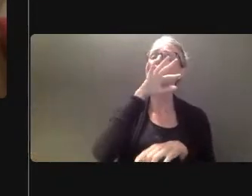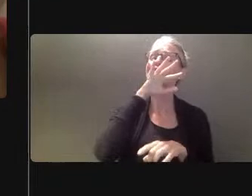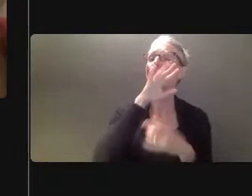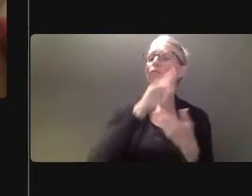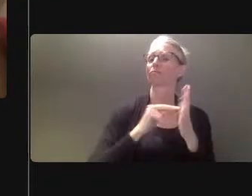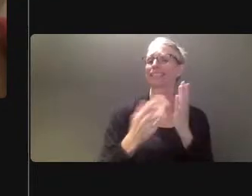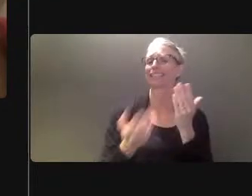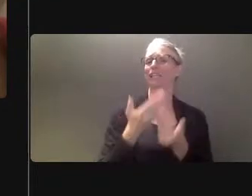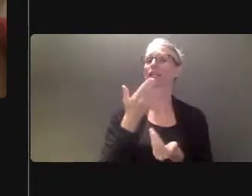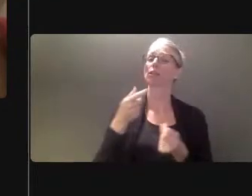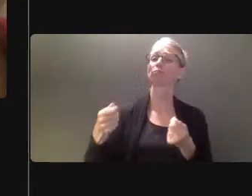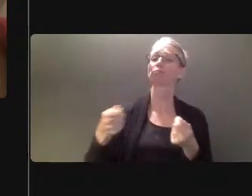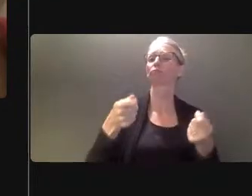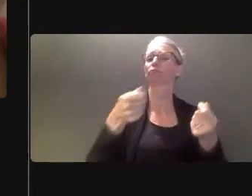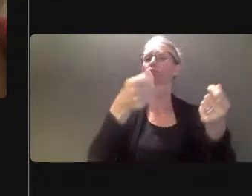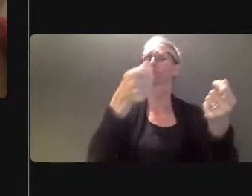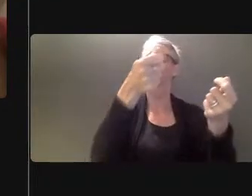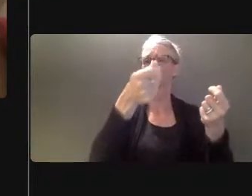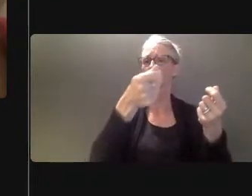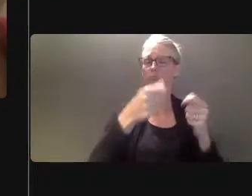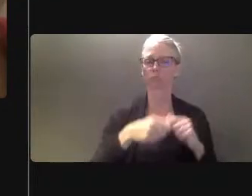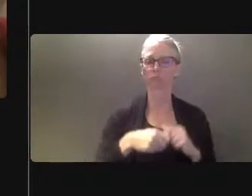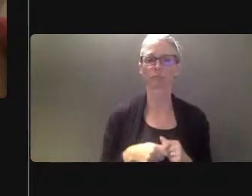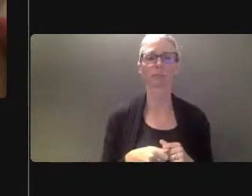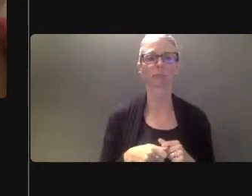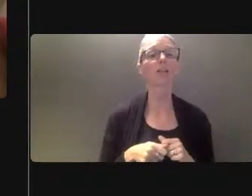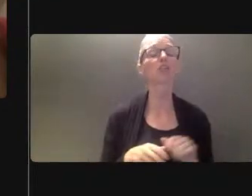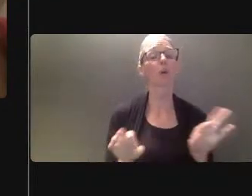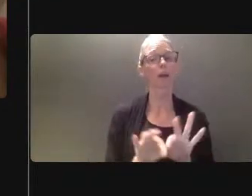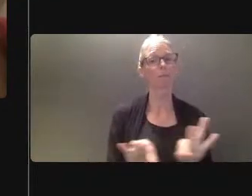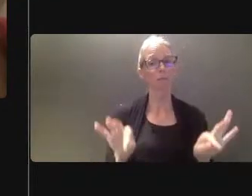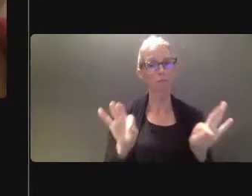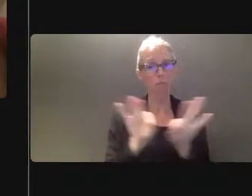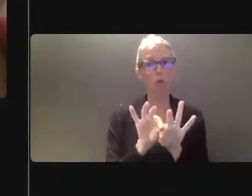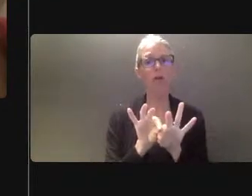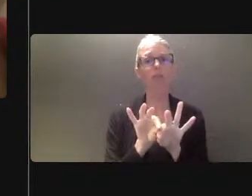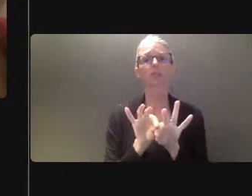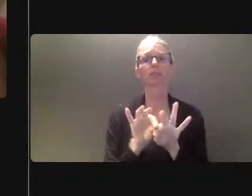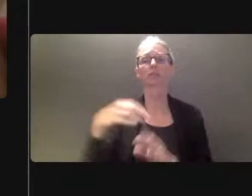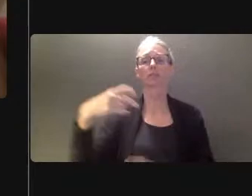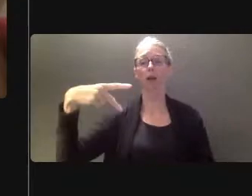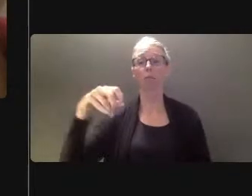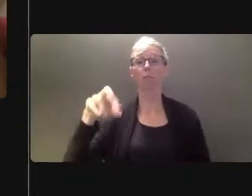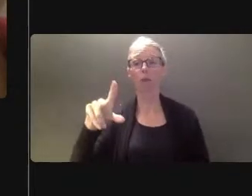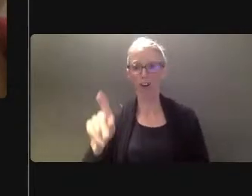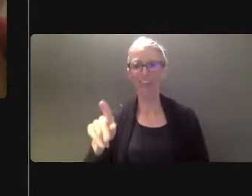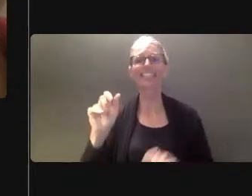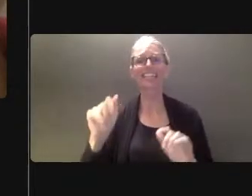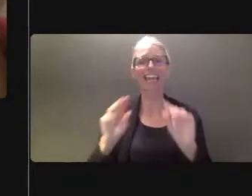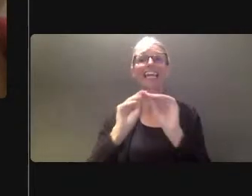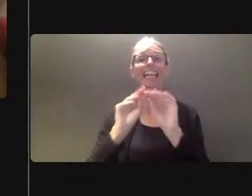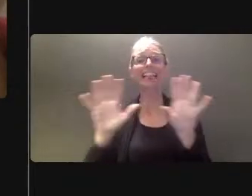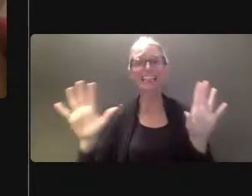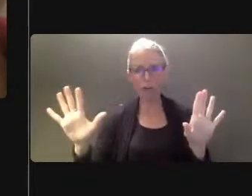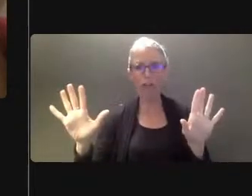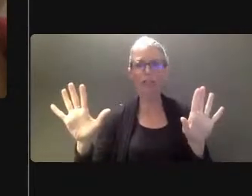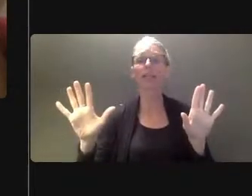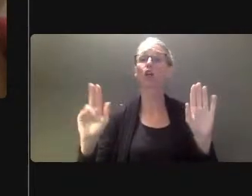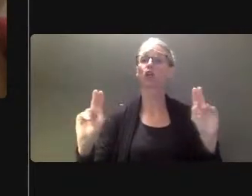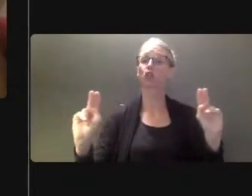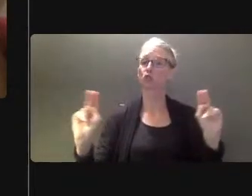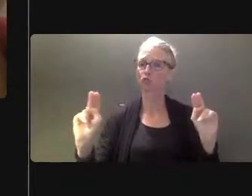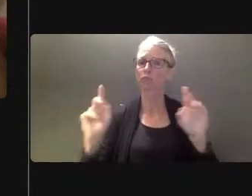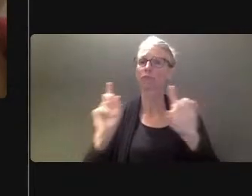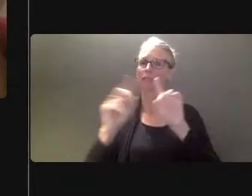of really clearly and objectively share what people can expect to see or experience once they get out